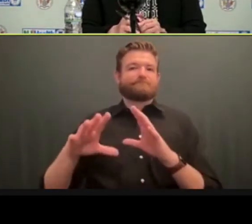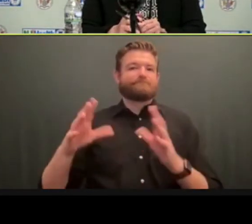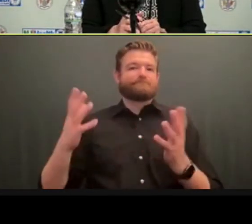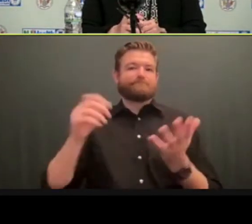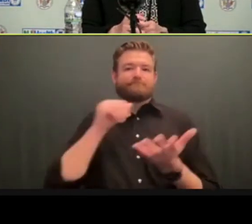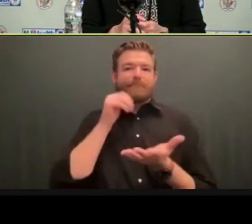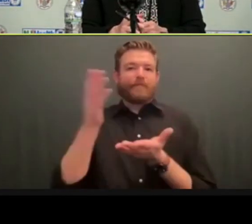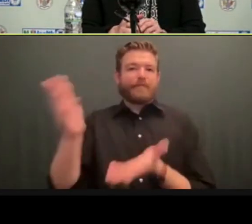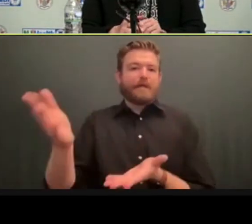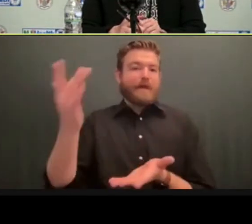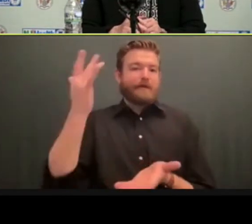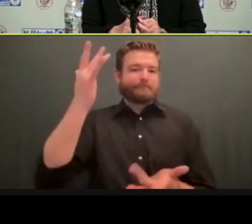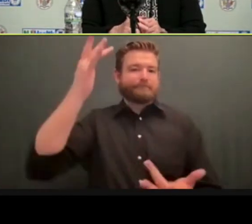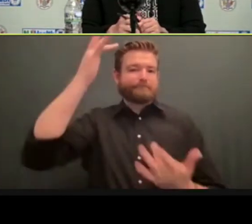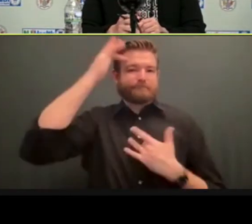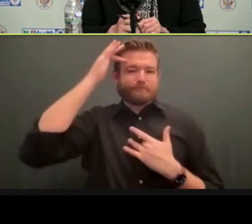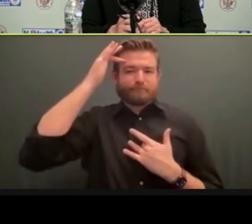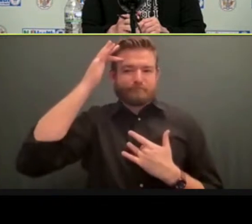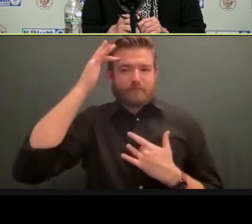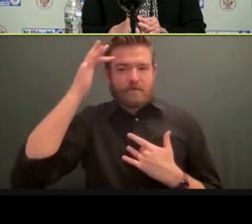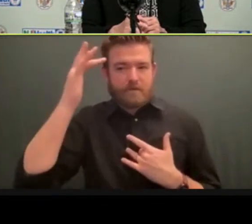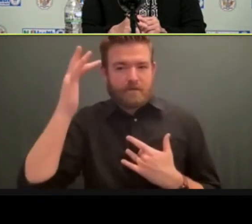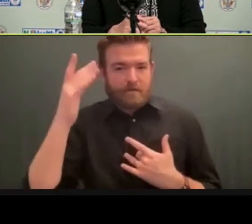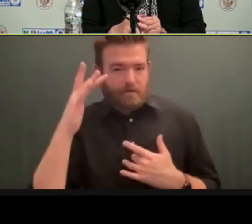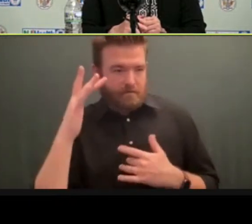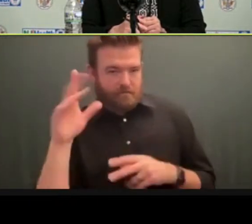positivity that we're experiencing throughout the state.